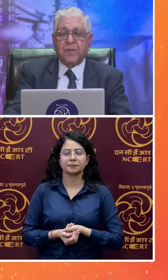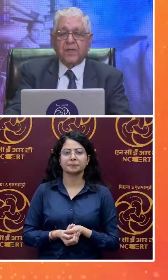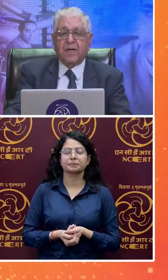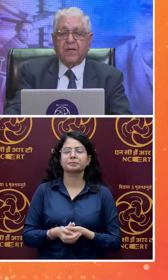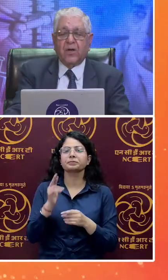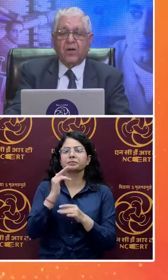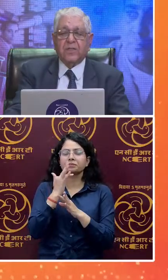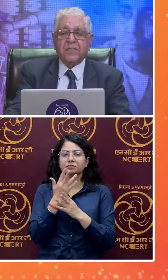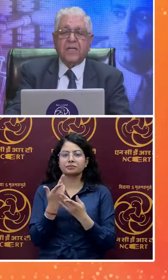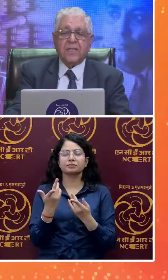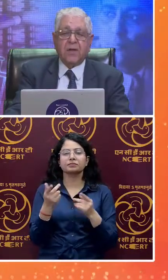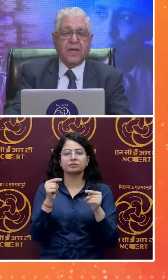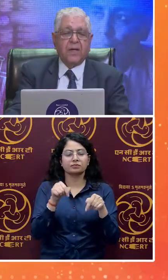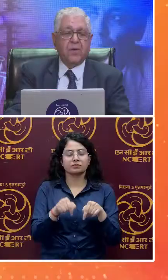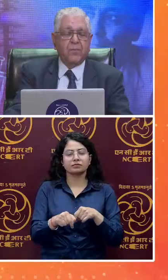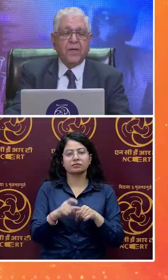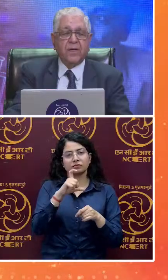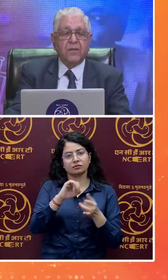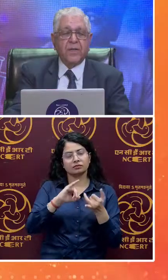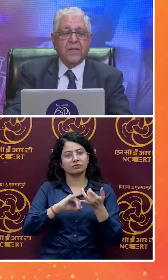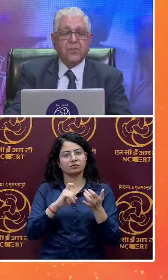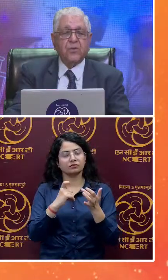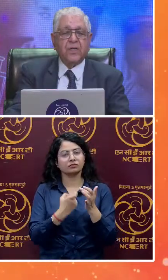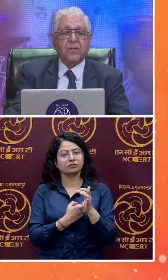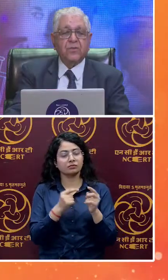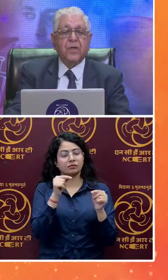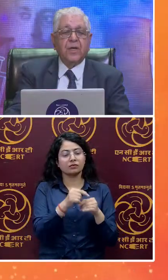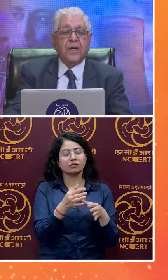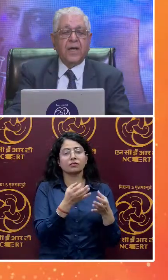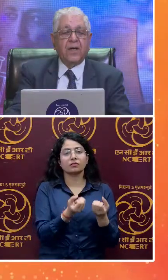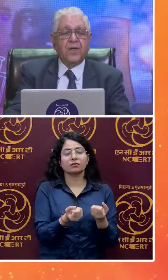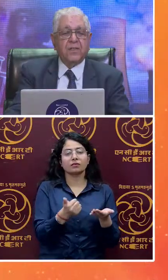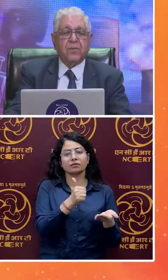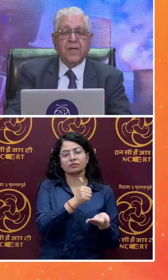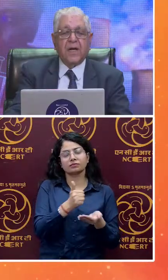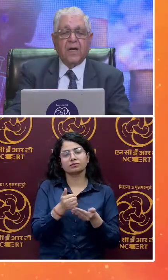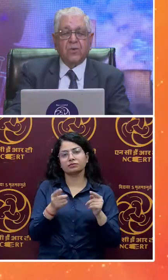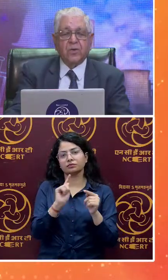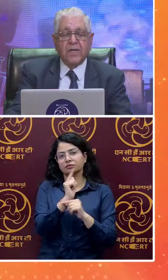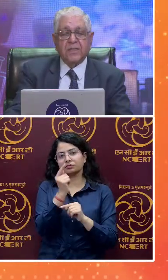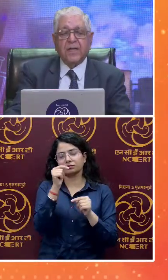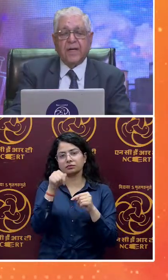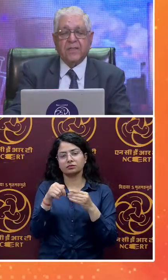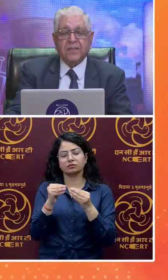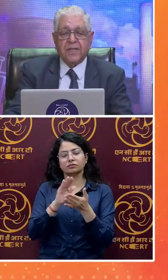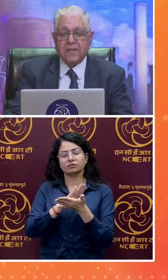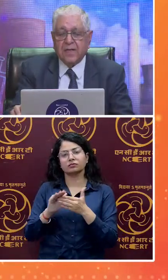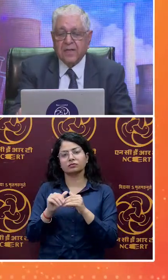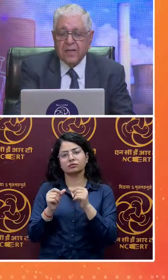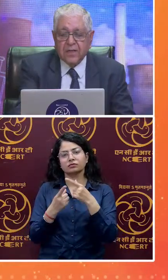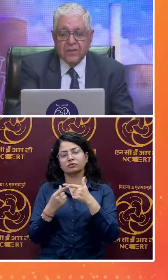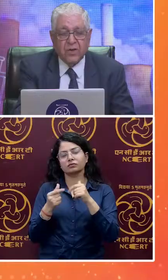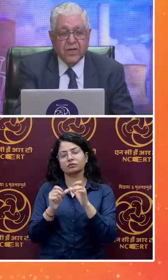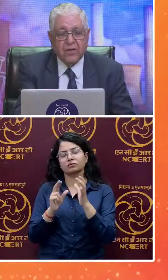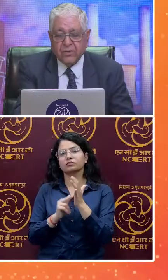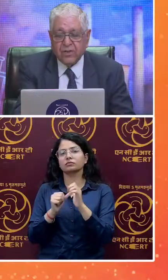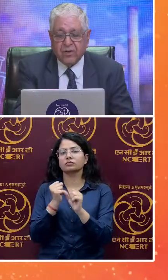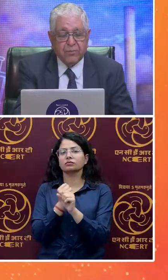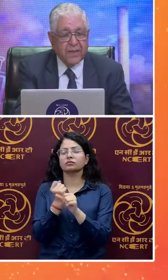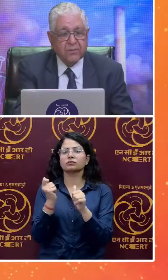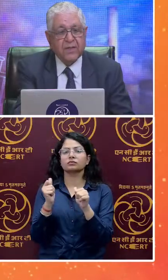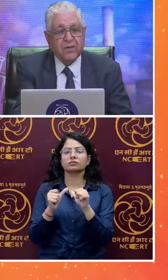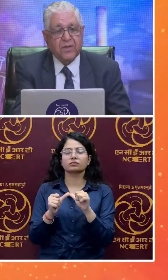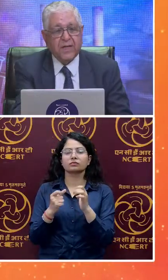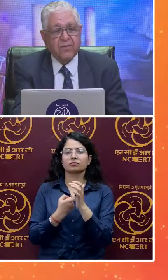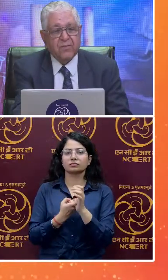because now the CSR became the biggest donor to TIFR, the Bhatnagar was, as a director CSR, joined the Council